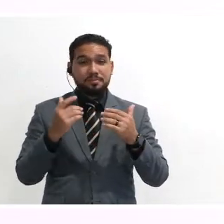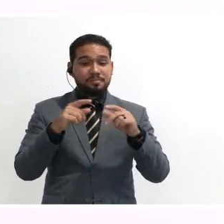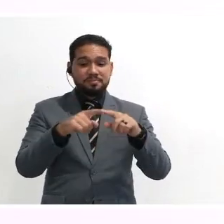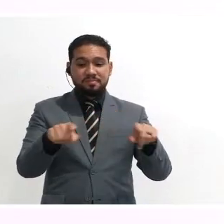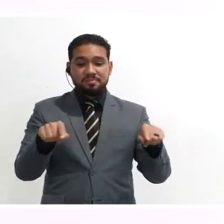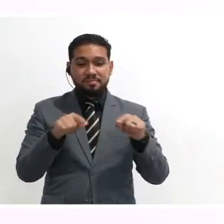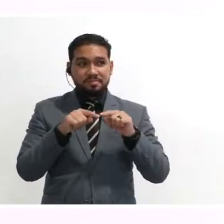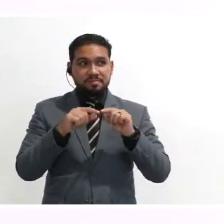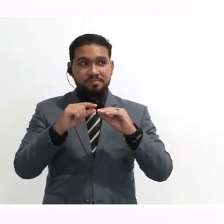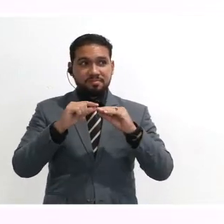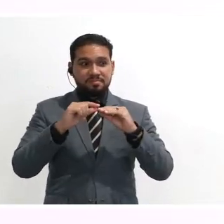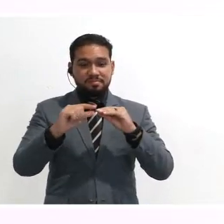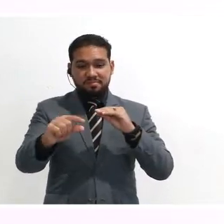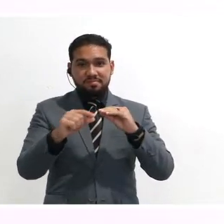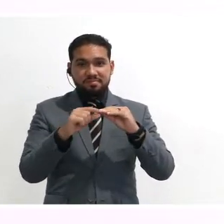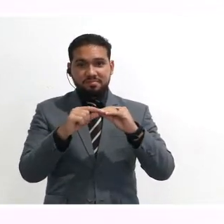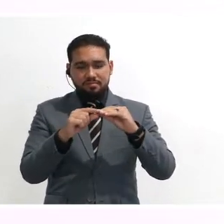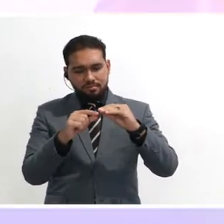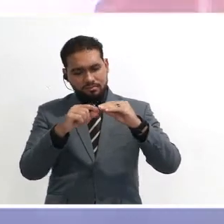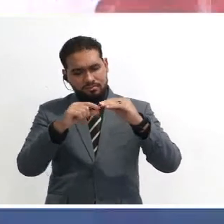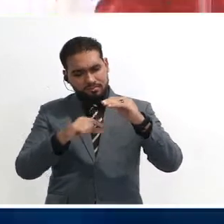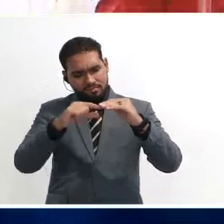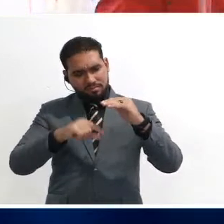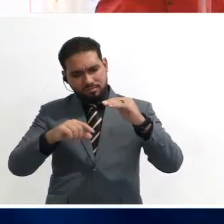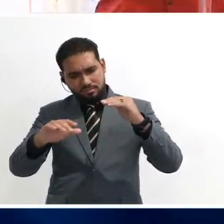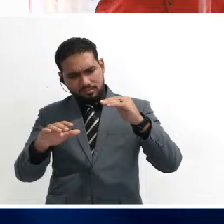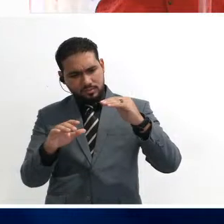25 millimeters on a side